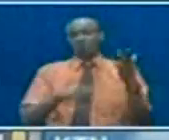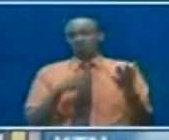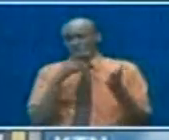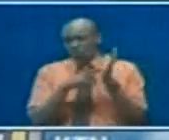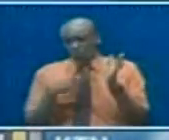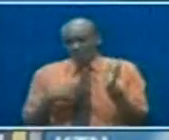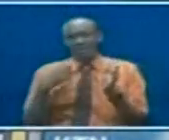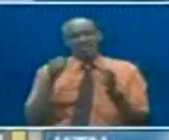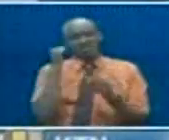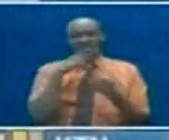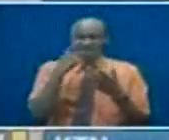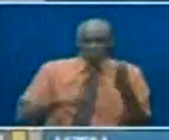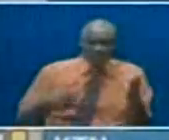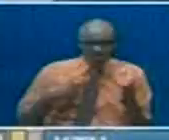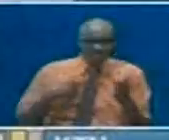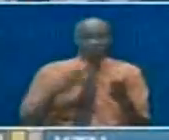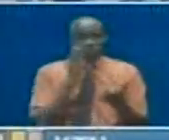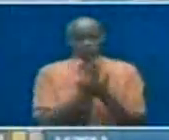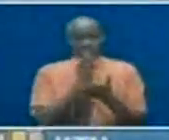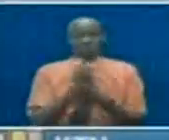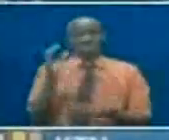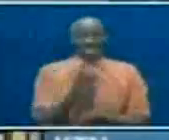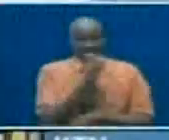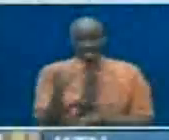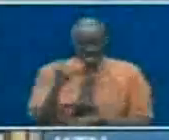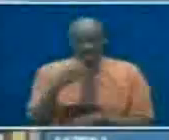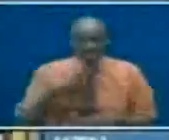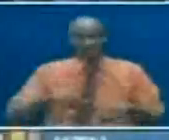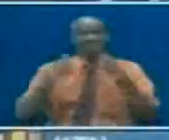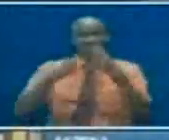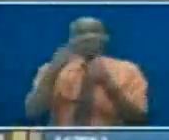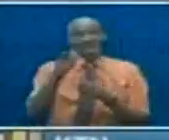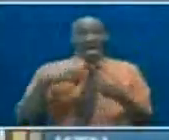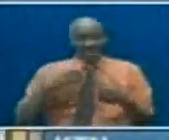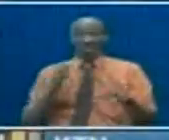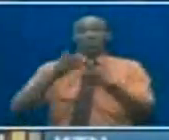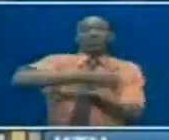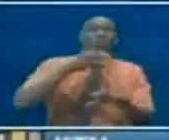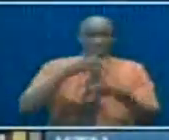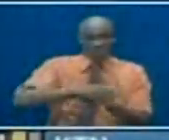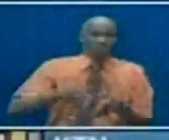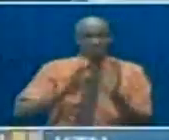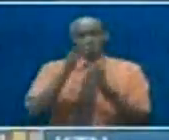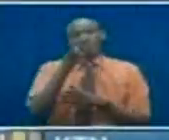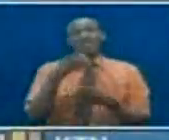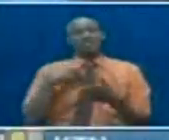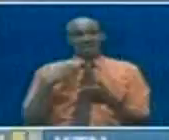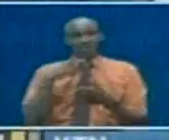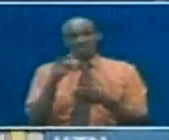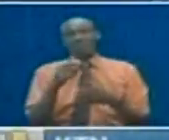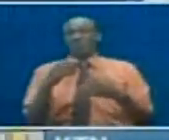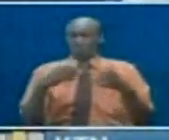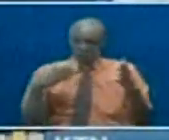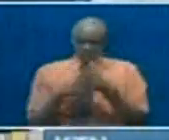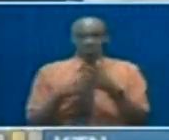rally, with a number of spectators said to have been too drunk and unruly and occasionally crisscrossing the stretch that had been sealed off to